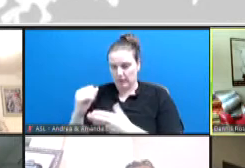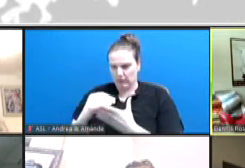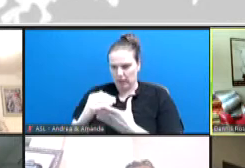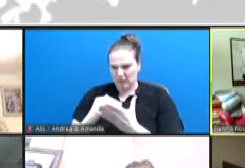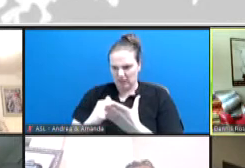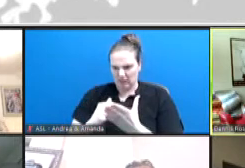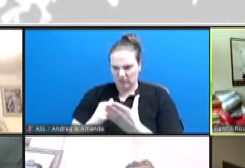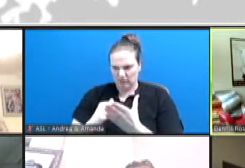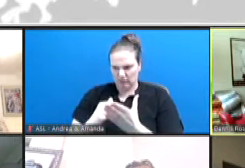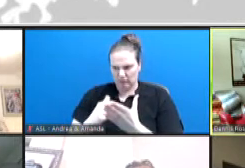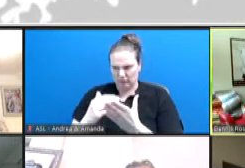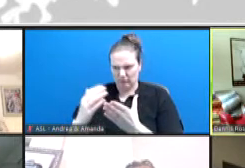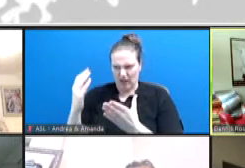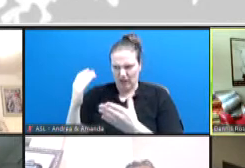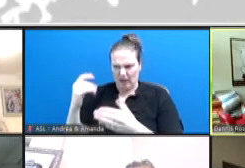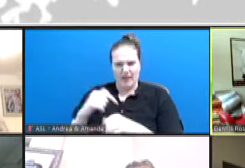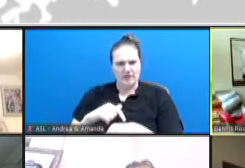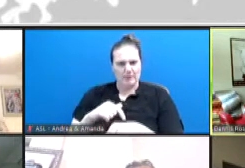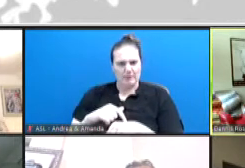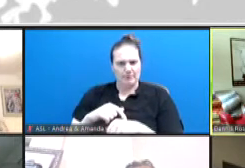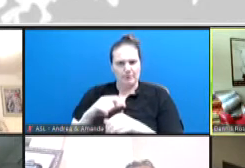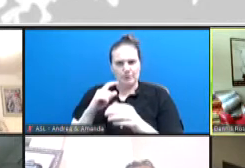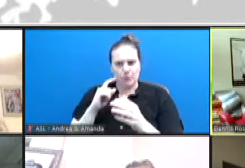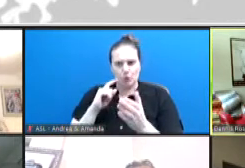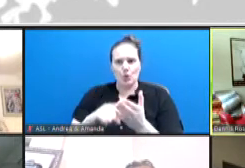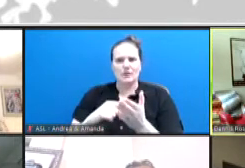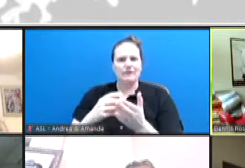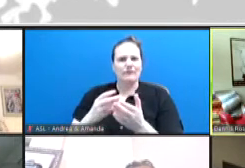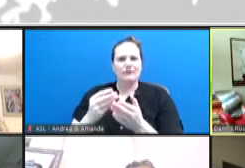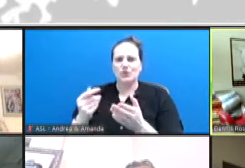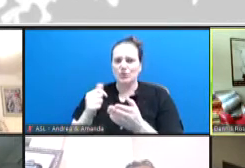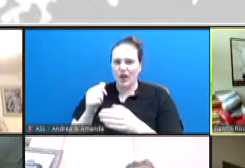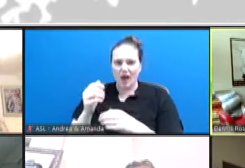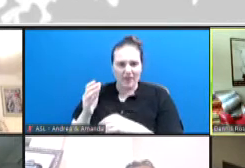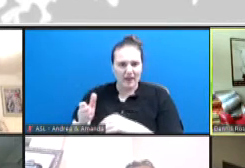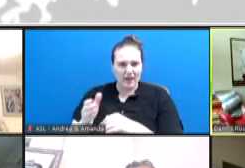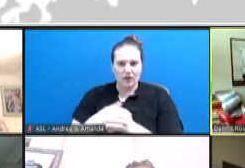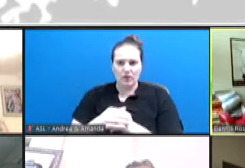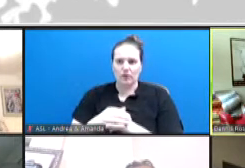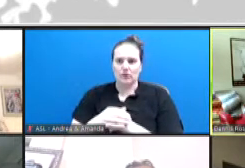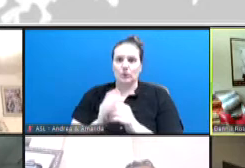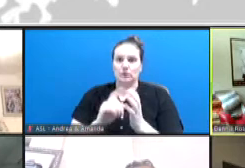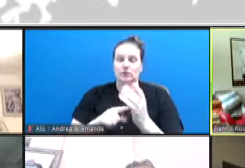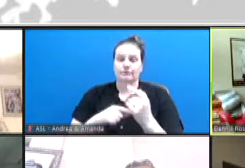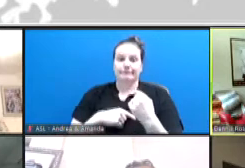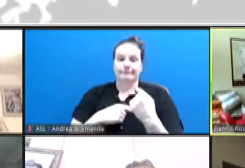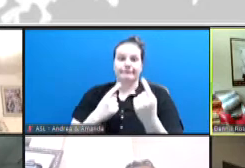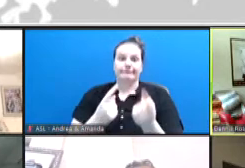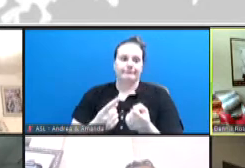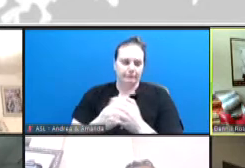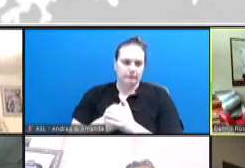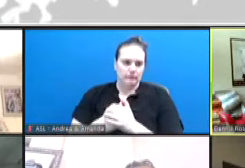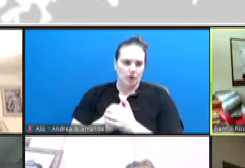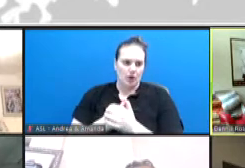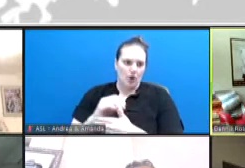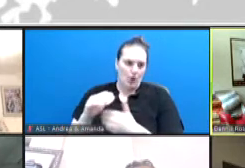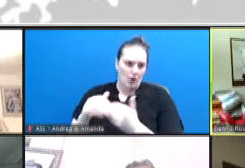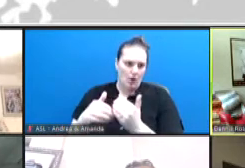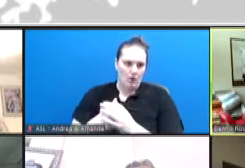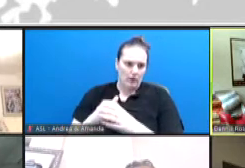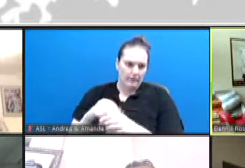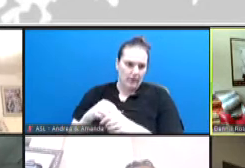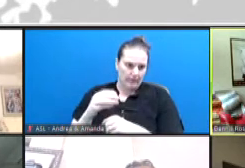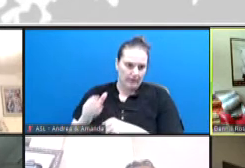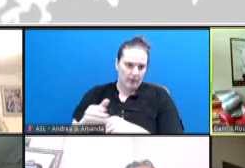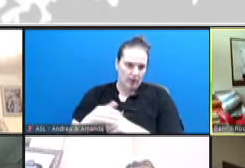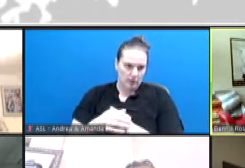in that time and noticed that there were a few that were not there. We've checked since then, and they pretty much all have been there.